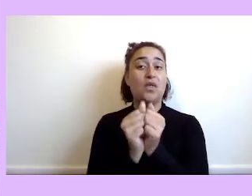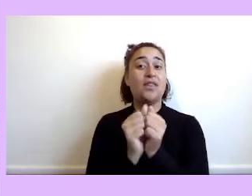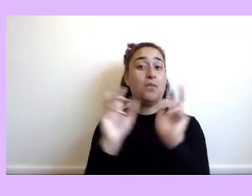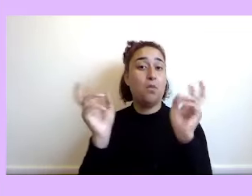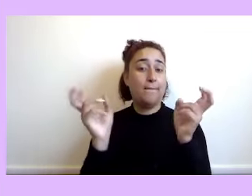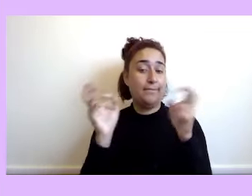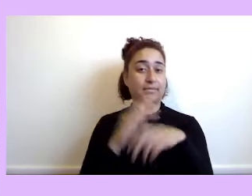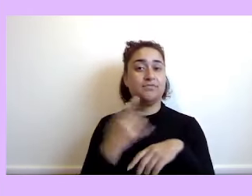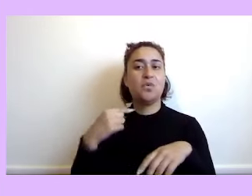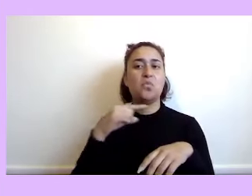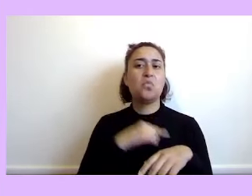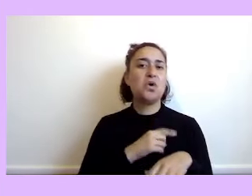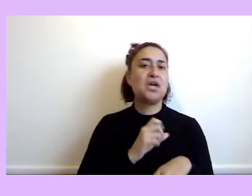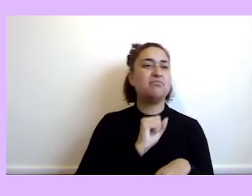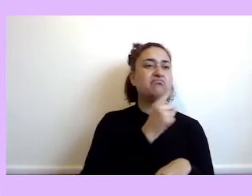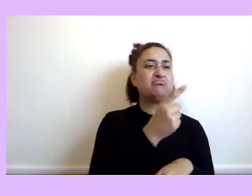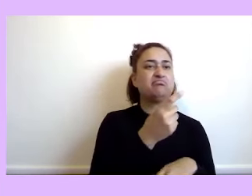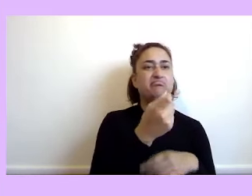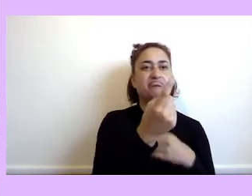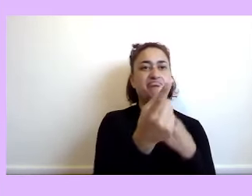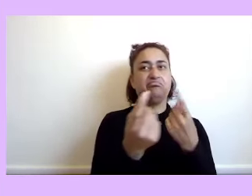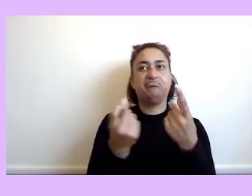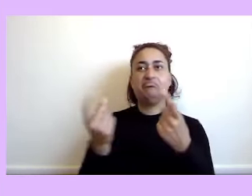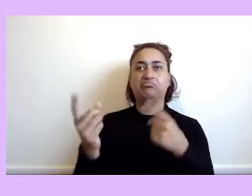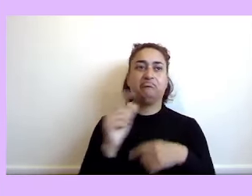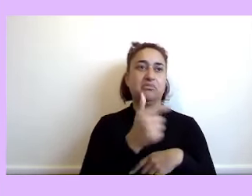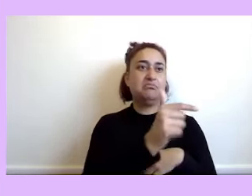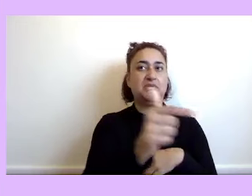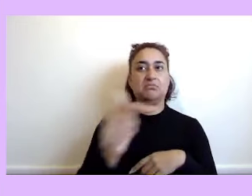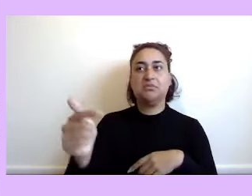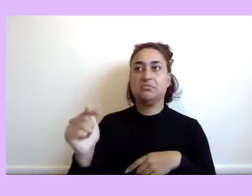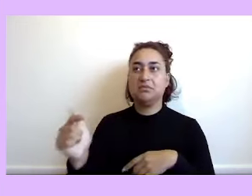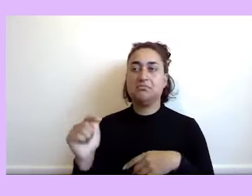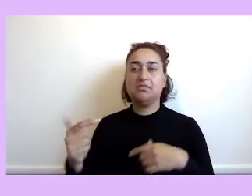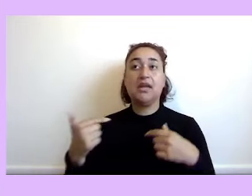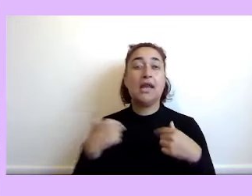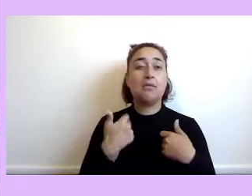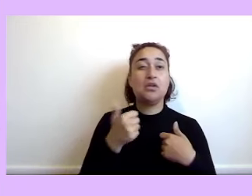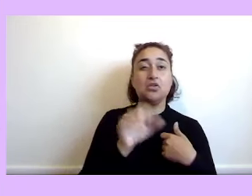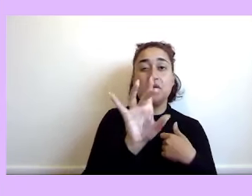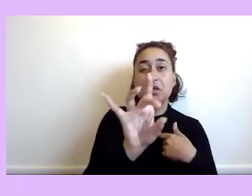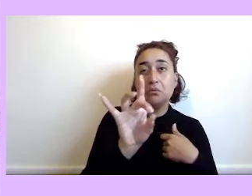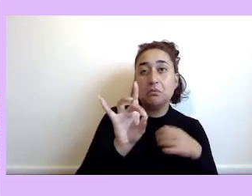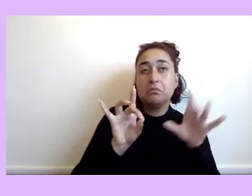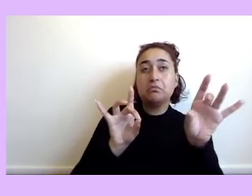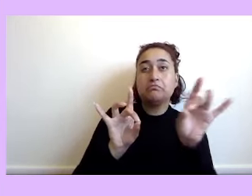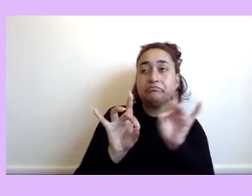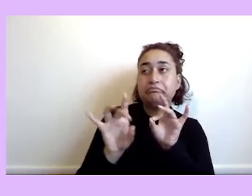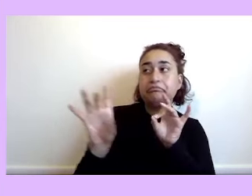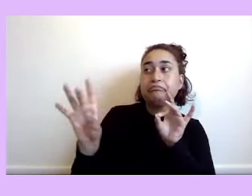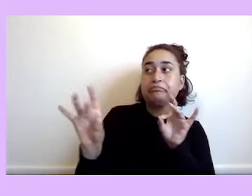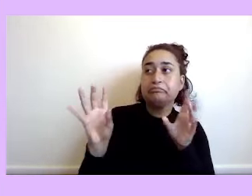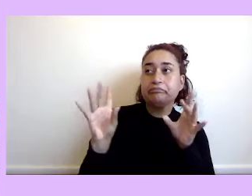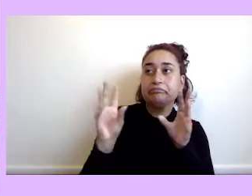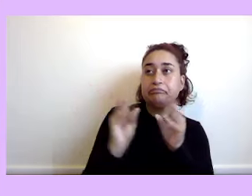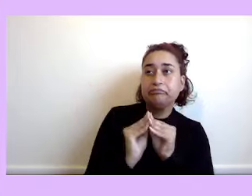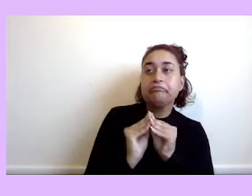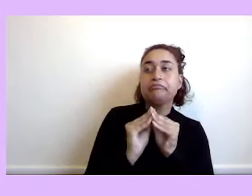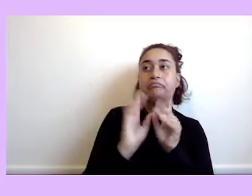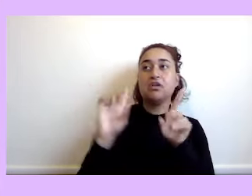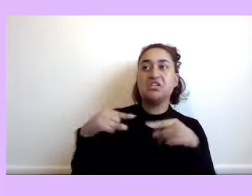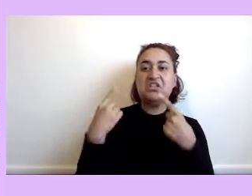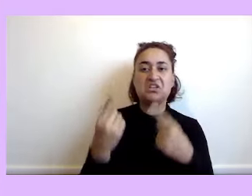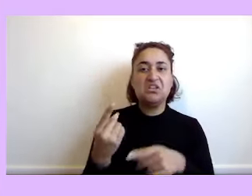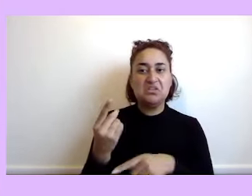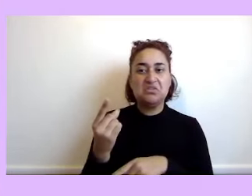we're just gonna popcorn around, and I will do my best to continue to pull threads together, and we're gonna do this until about 12